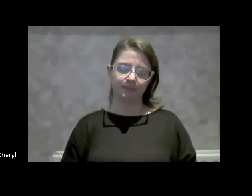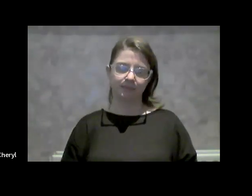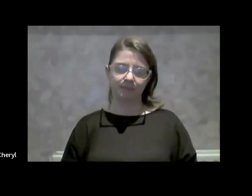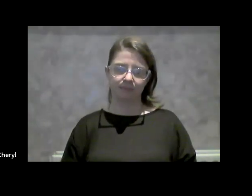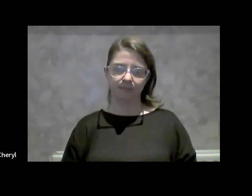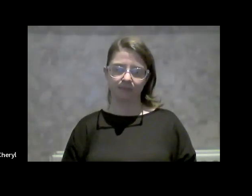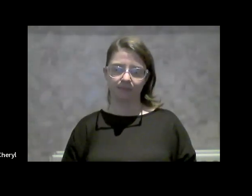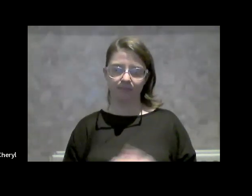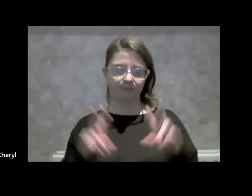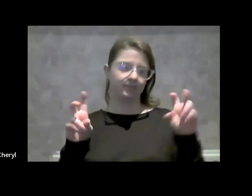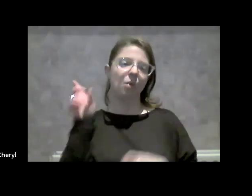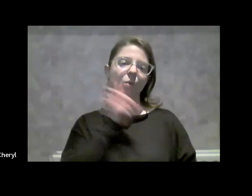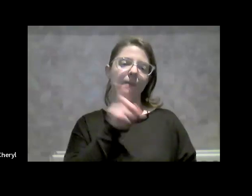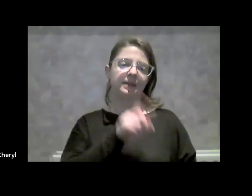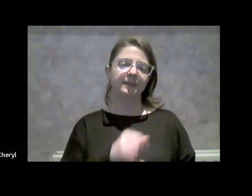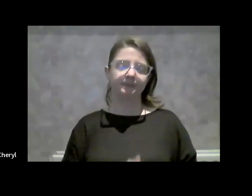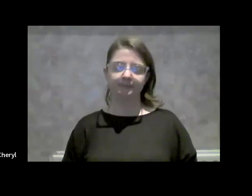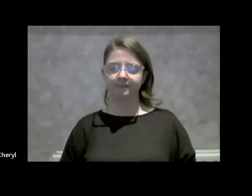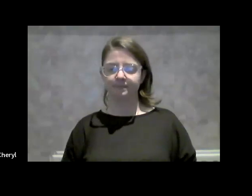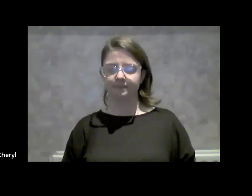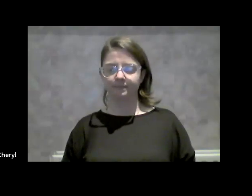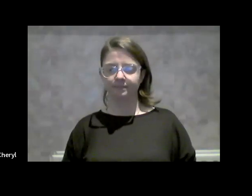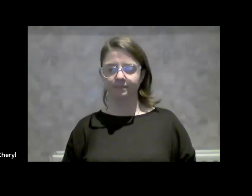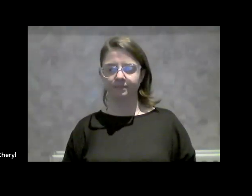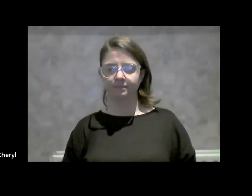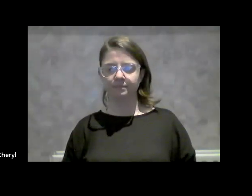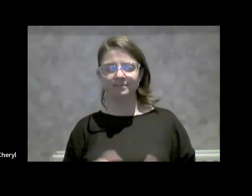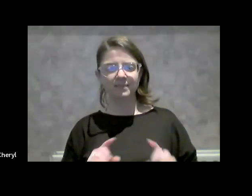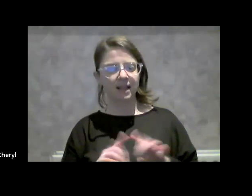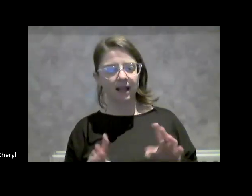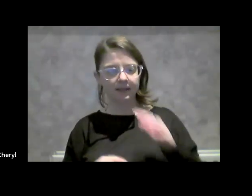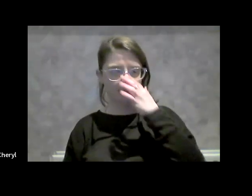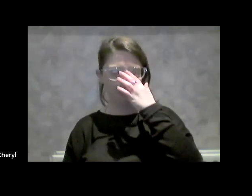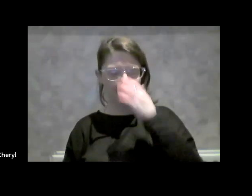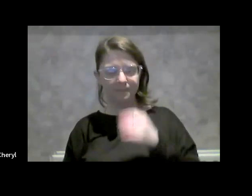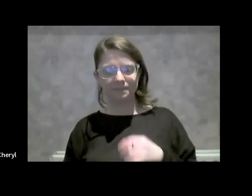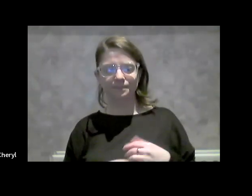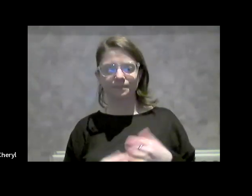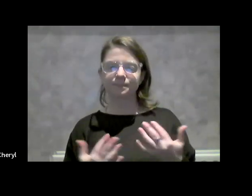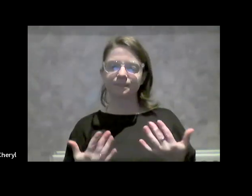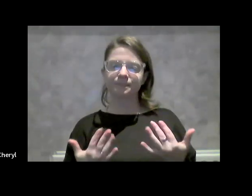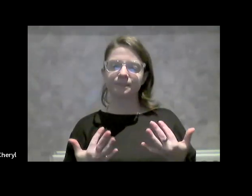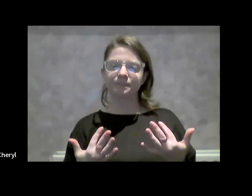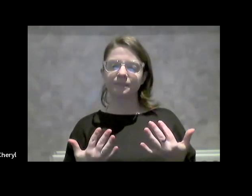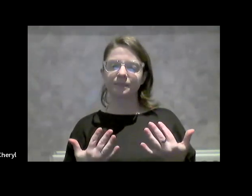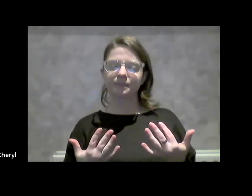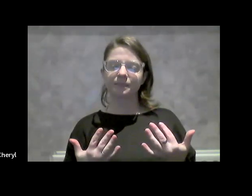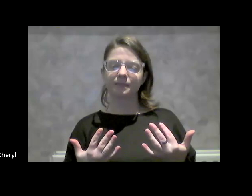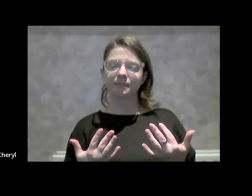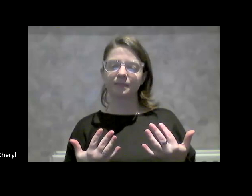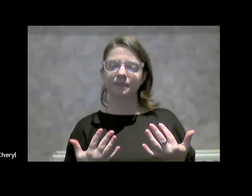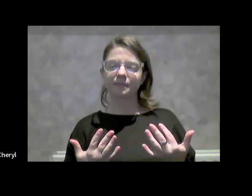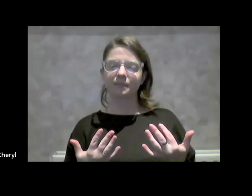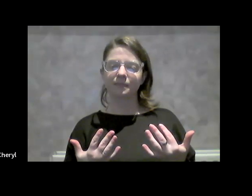It's called Woman, and it's kind of about like when you become, or like when